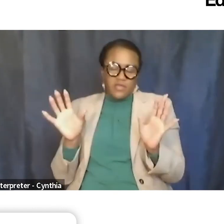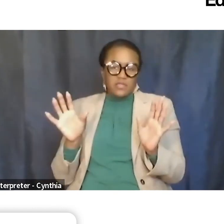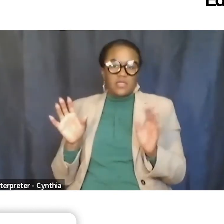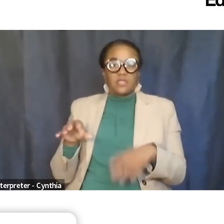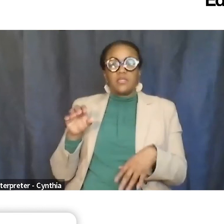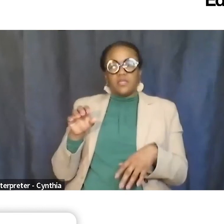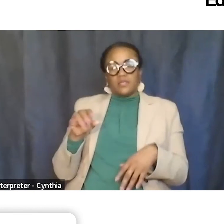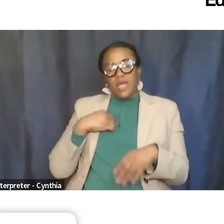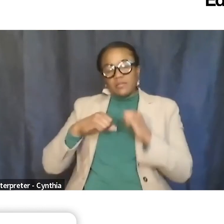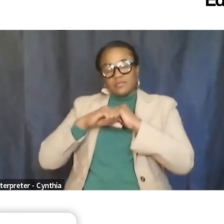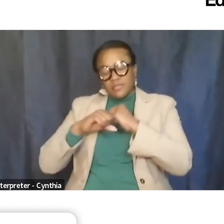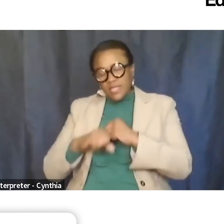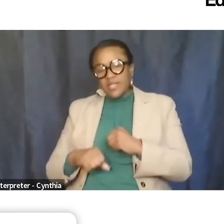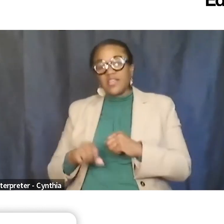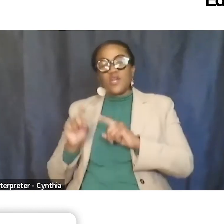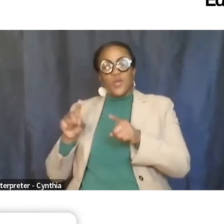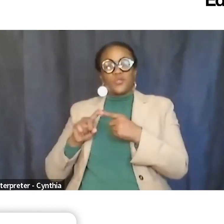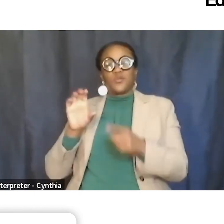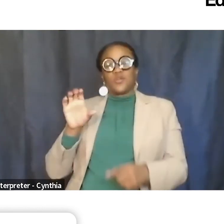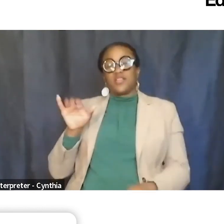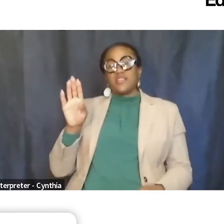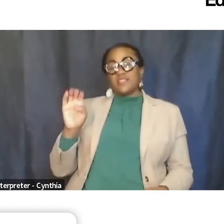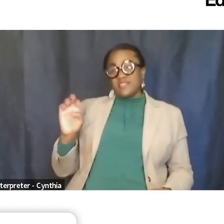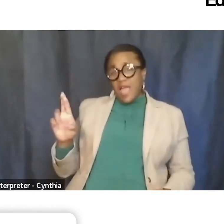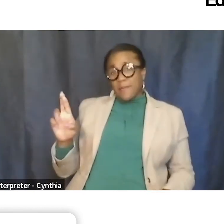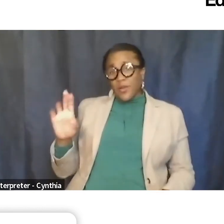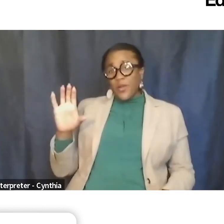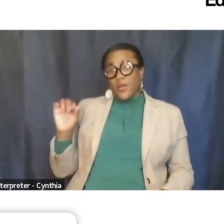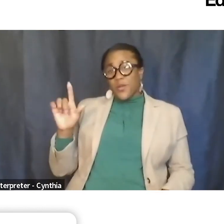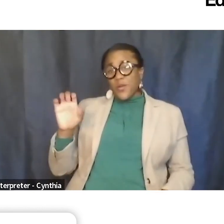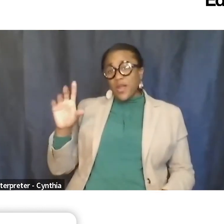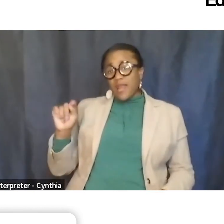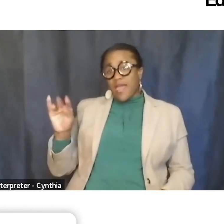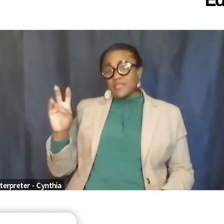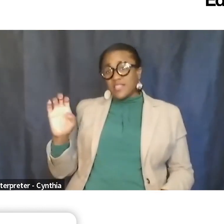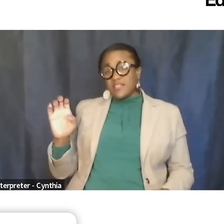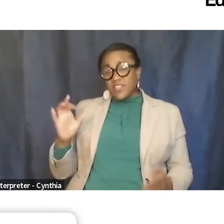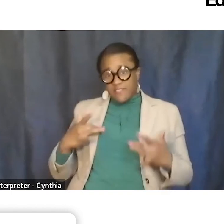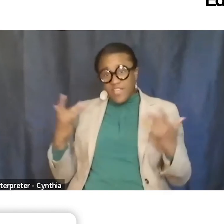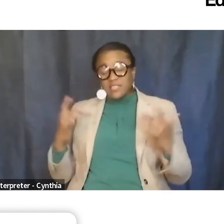shameless plug, attending any Cyber Collective events, following us on Instagram,